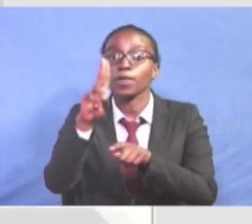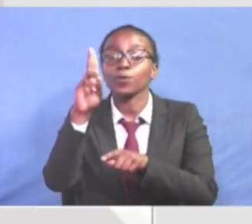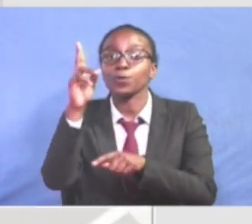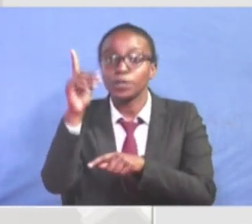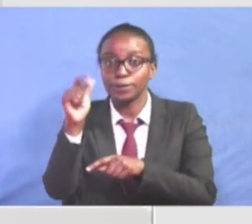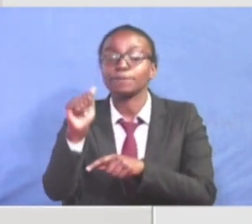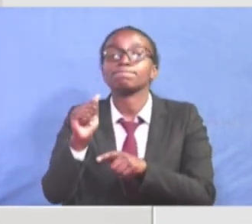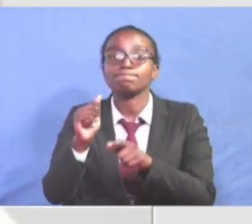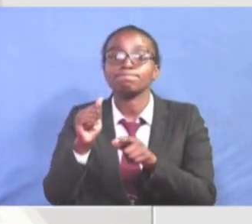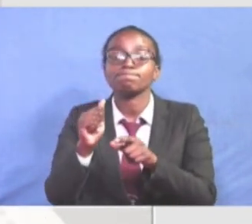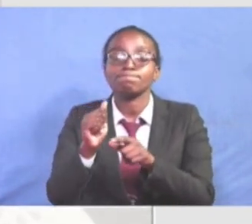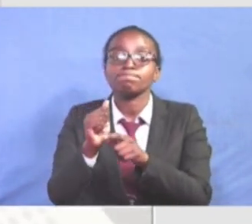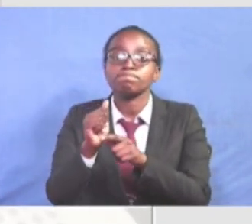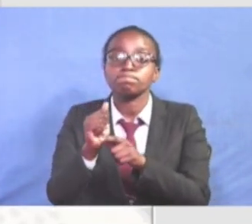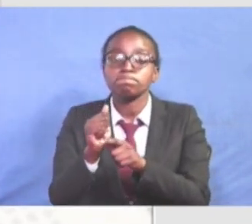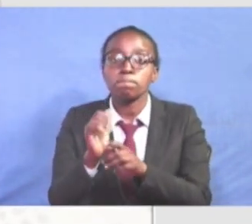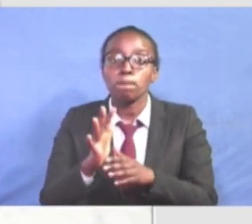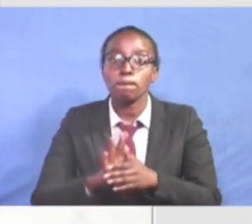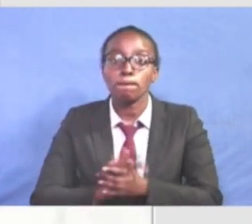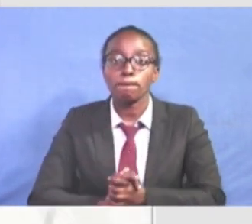youth in the County Assembly of Kiambu.